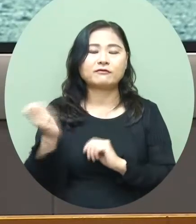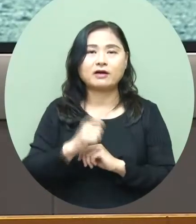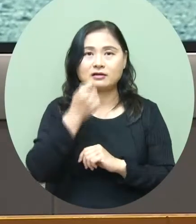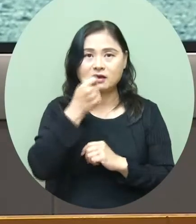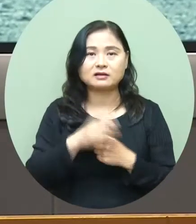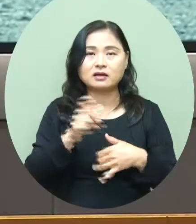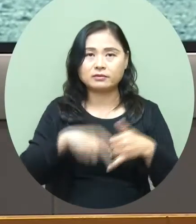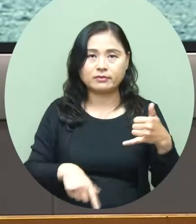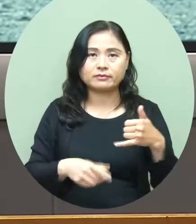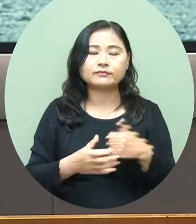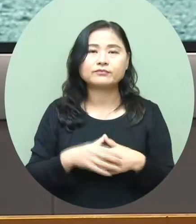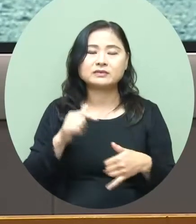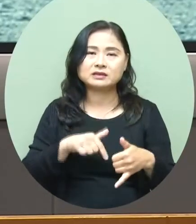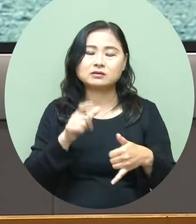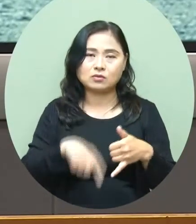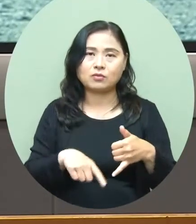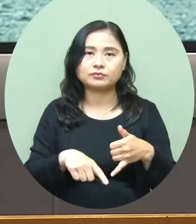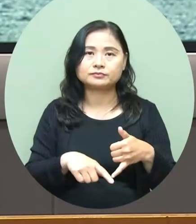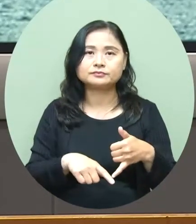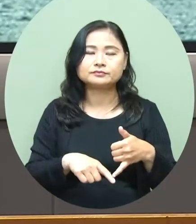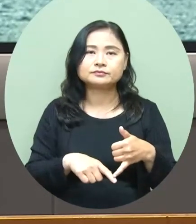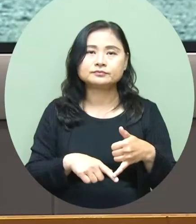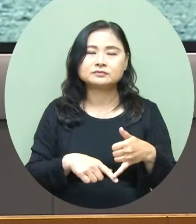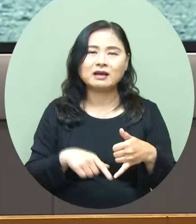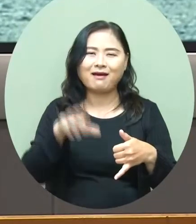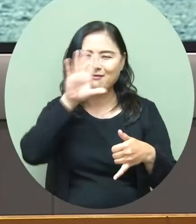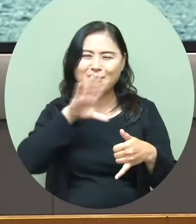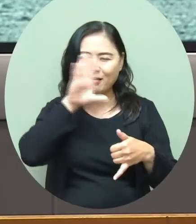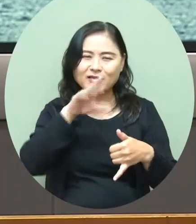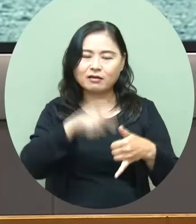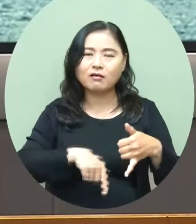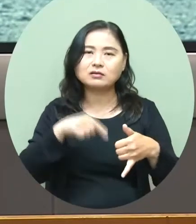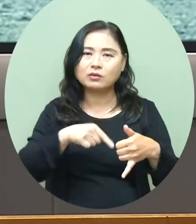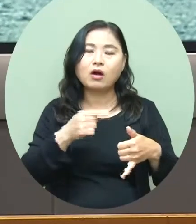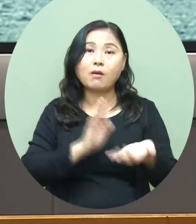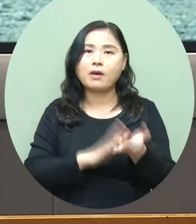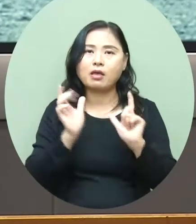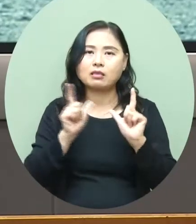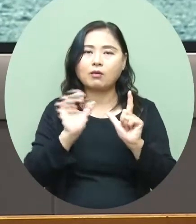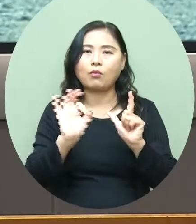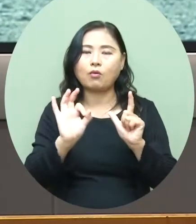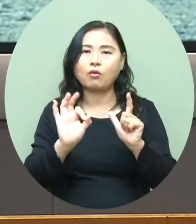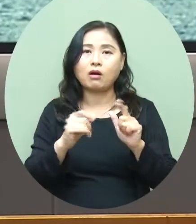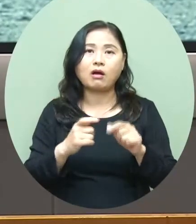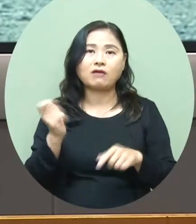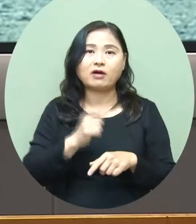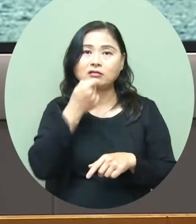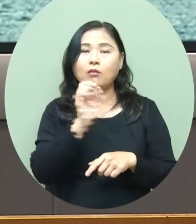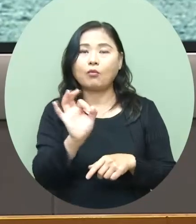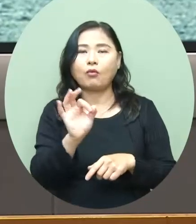For those asymptomatic RT positive cases, these are silent carriers. These